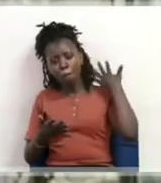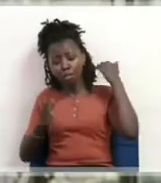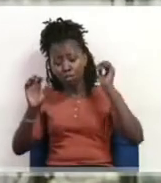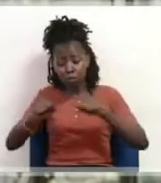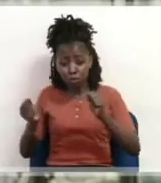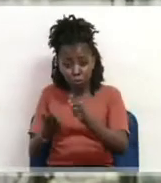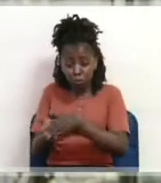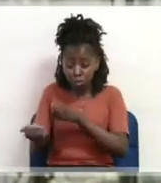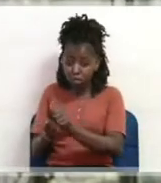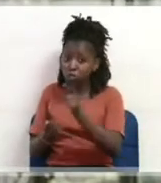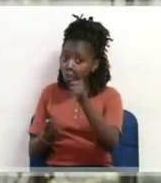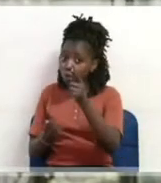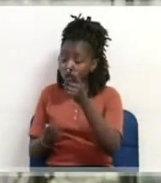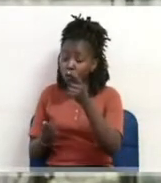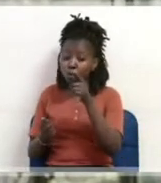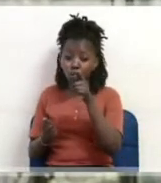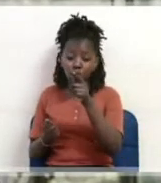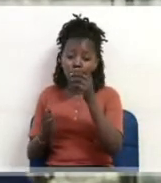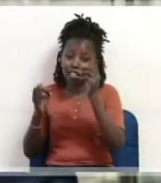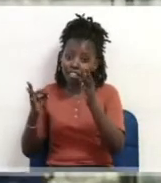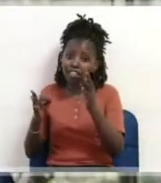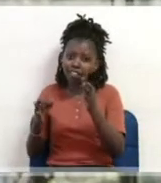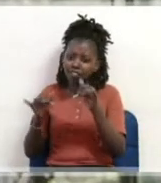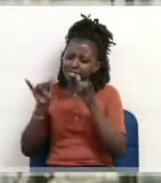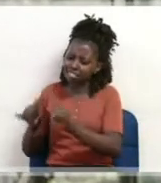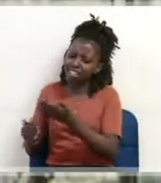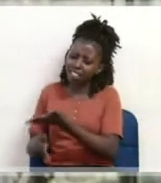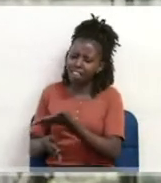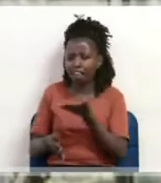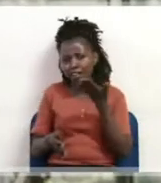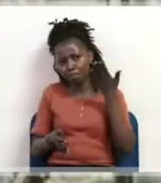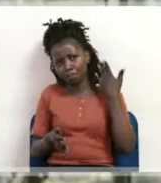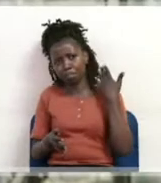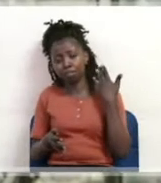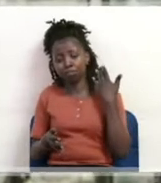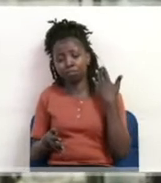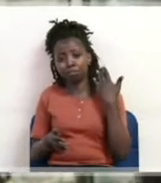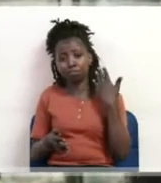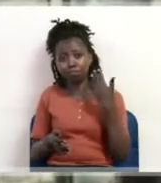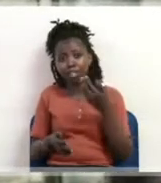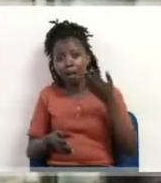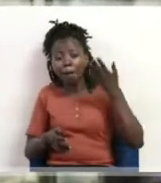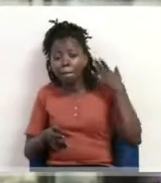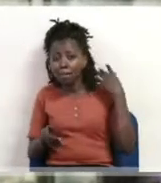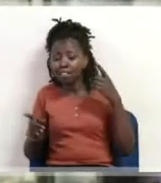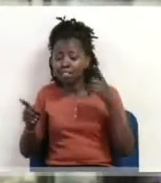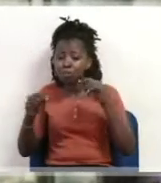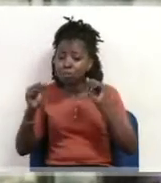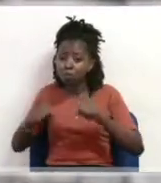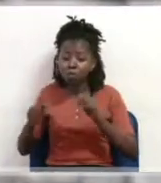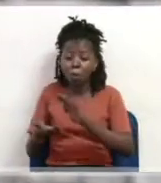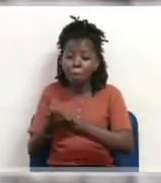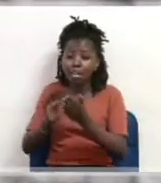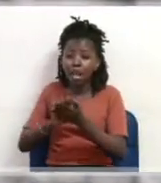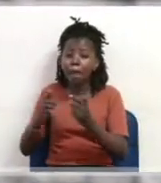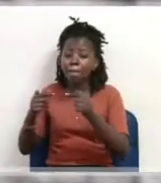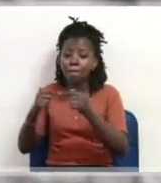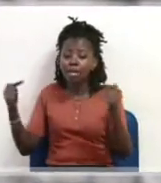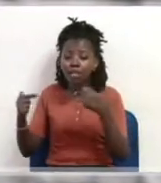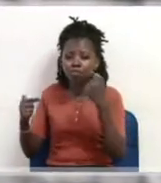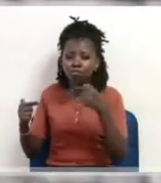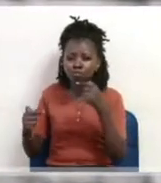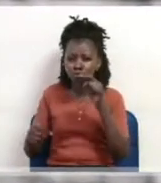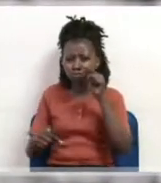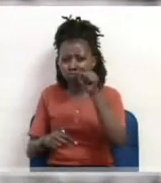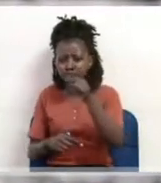dwell on it. The past can be a giant that intimidates you. The